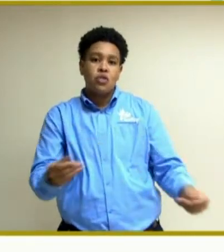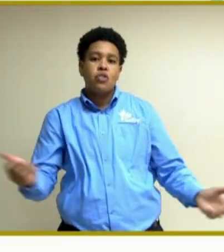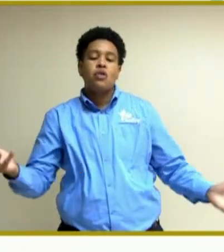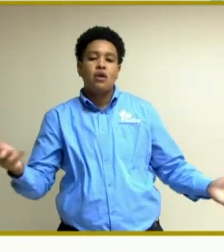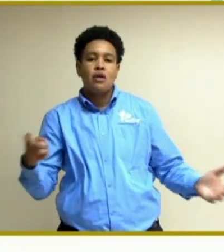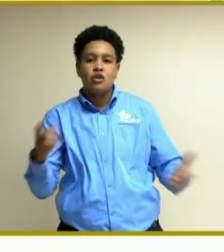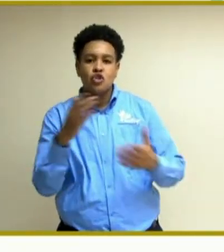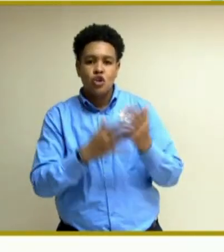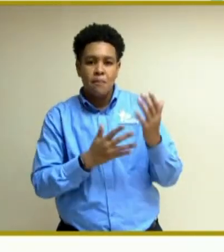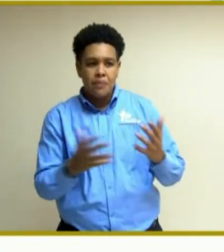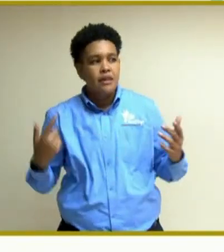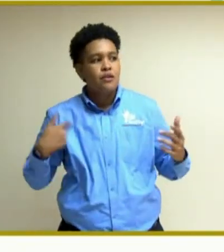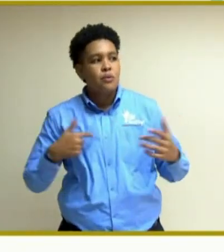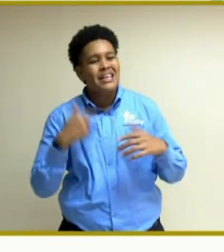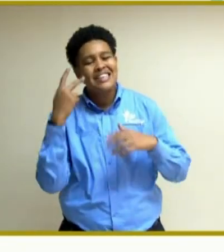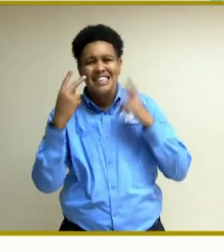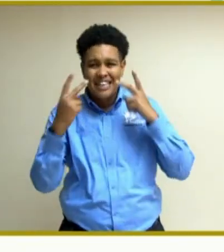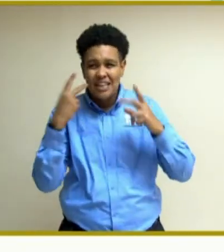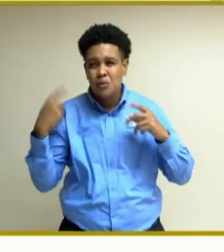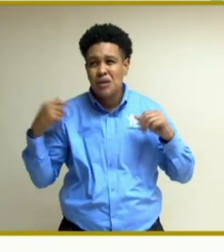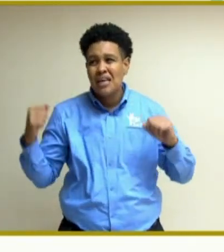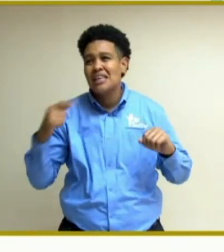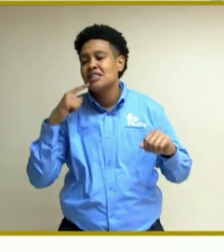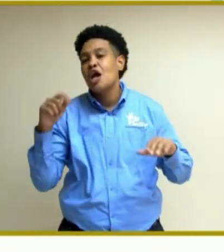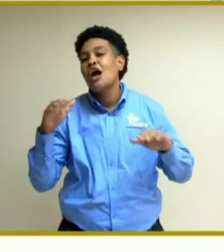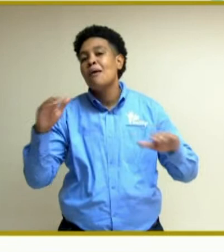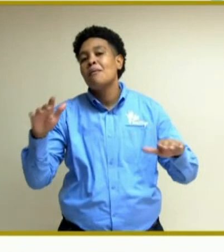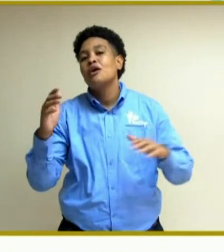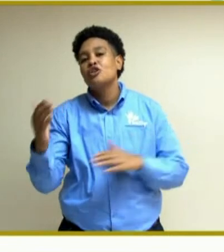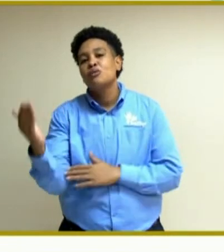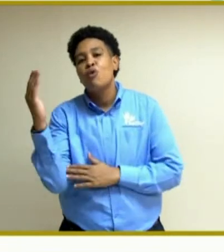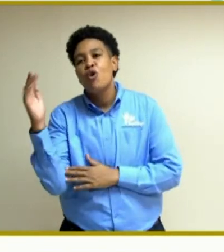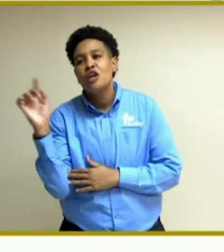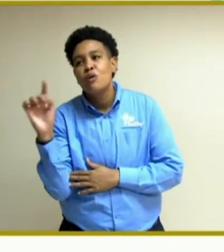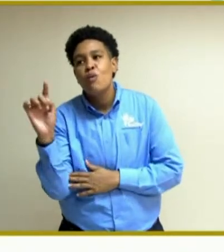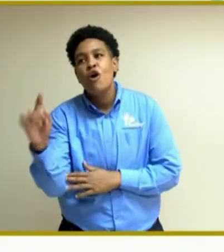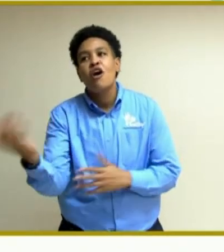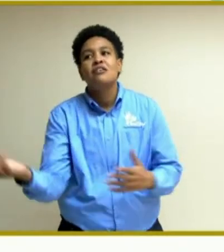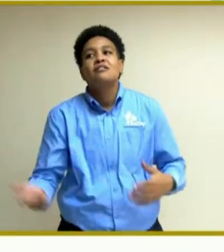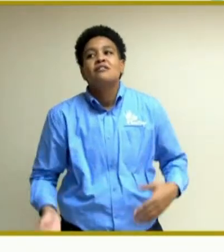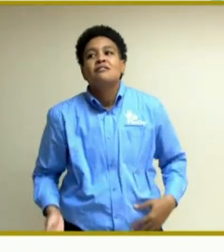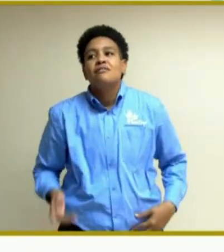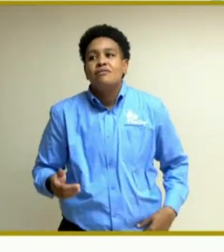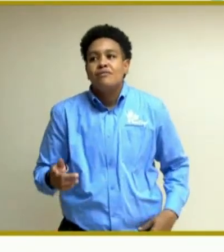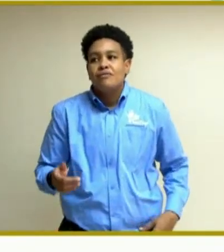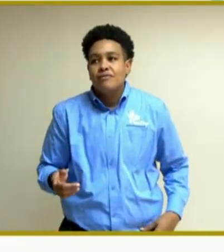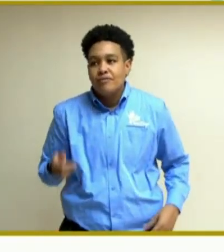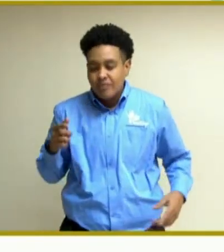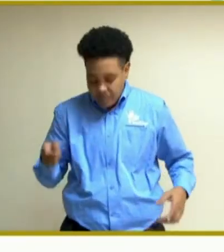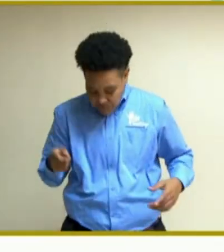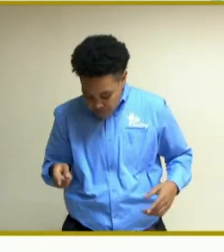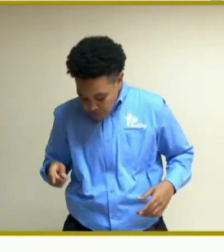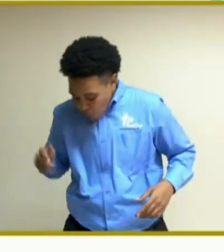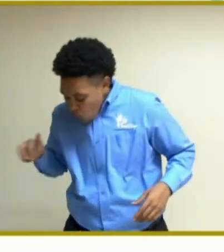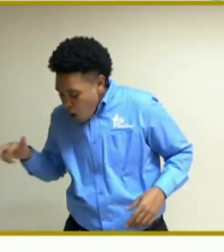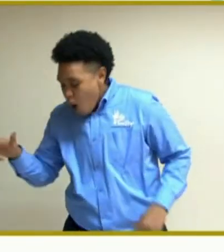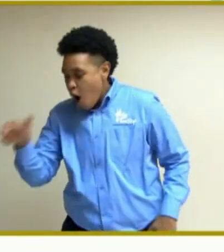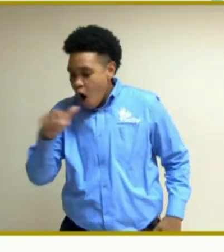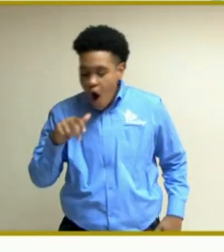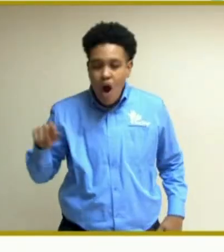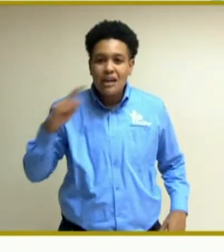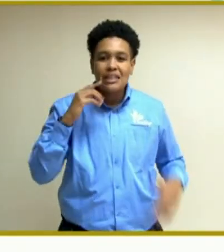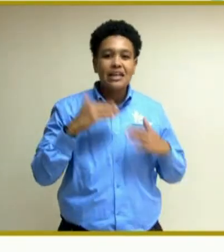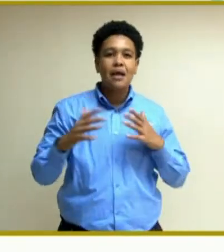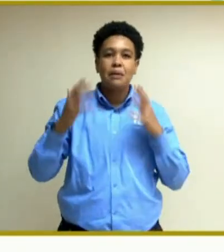These are some of the things that we're seeing, that we can say, go back to your morning walks, the hour around your neighborhood, take